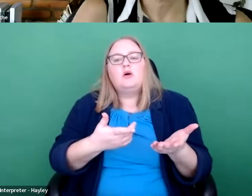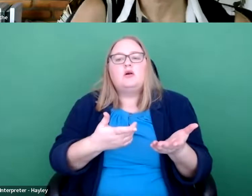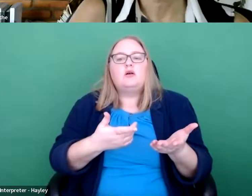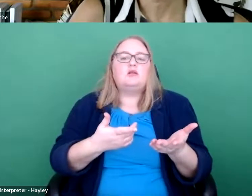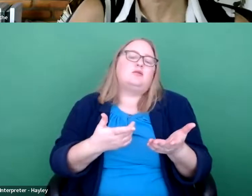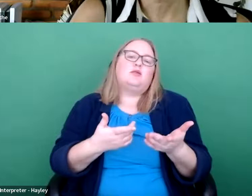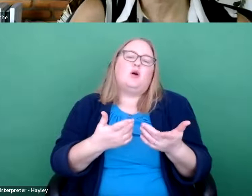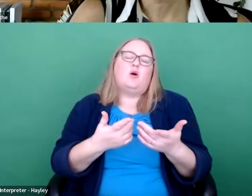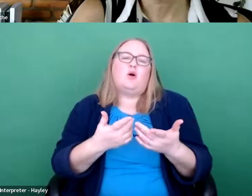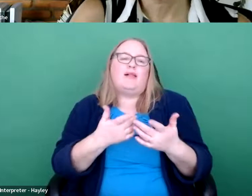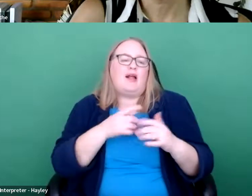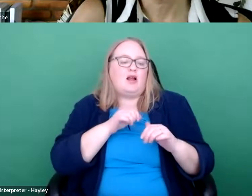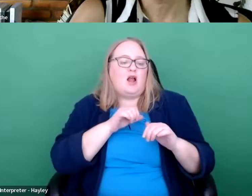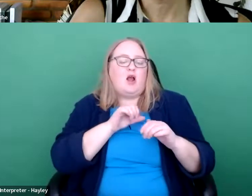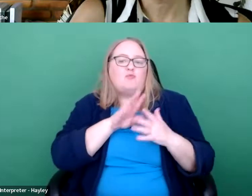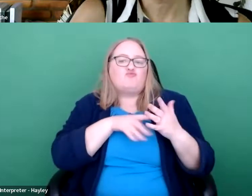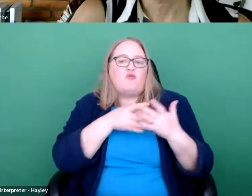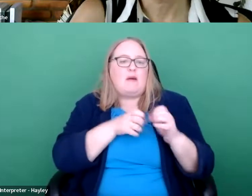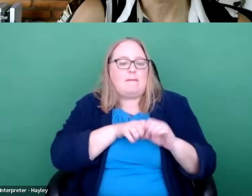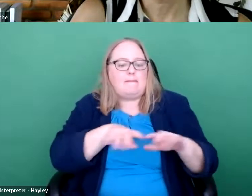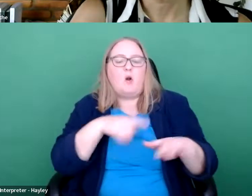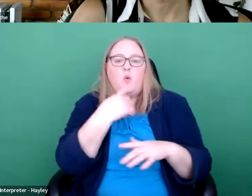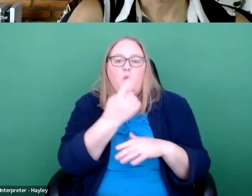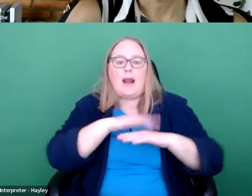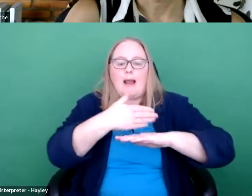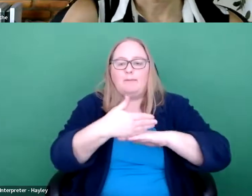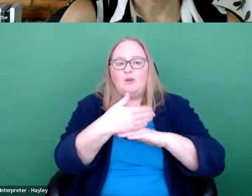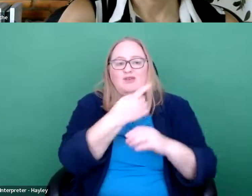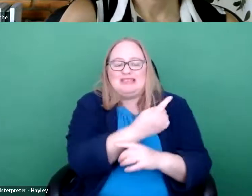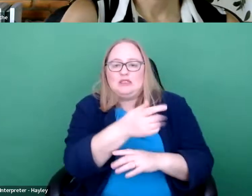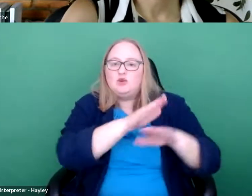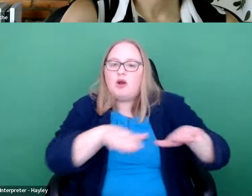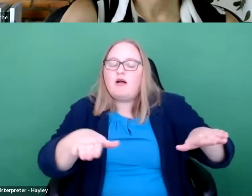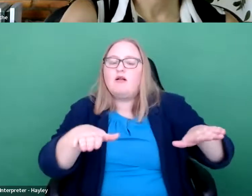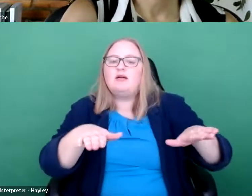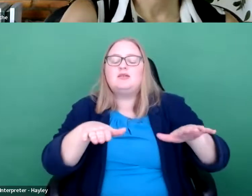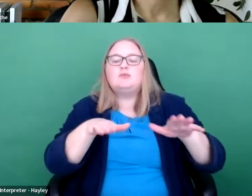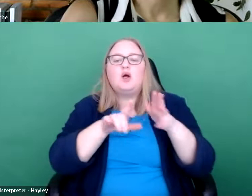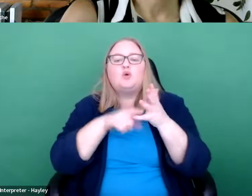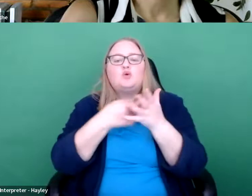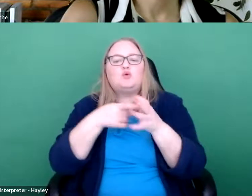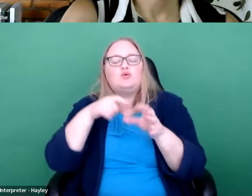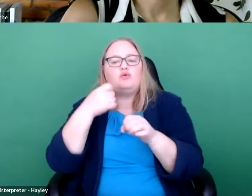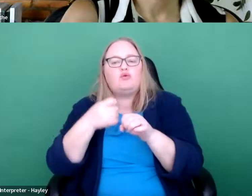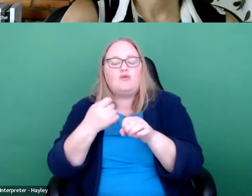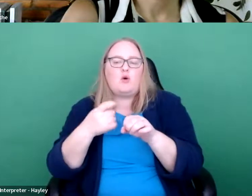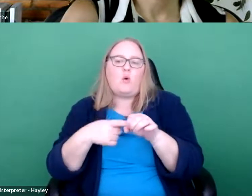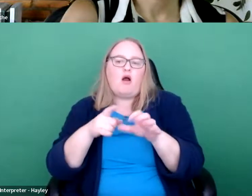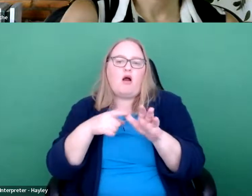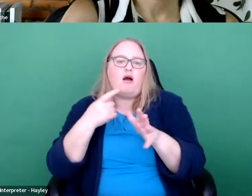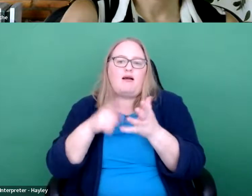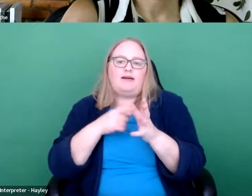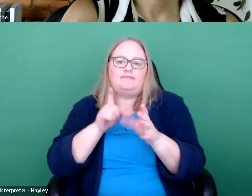Child program that's been successful in Uruguay, in a whole country that's so diverse, where you have so many different circumstances as